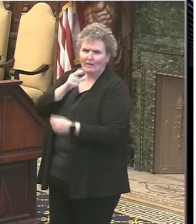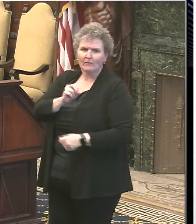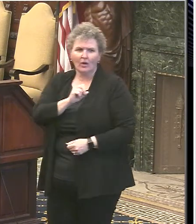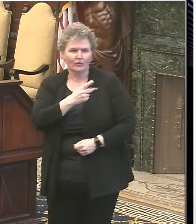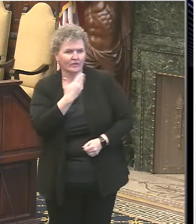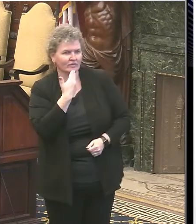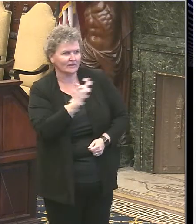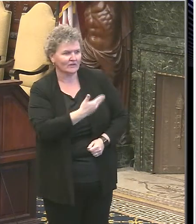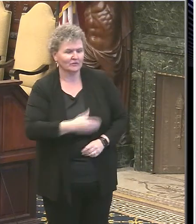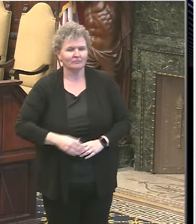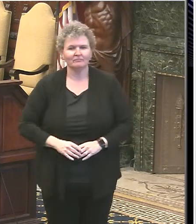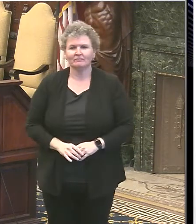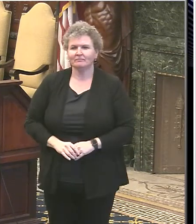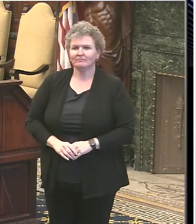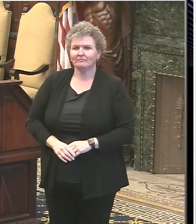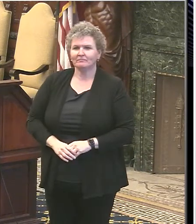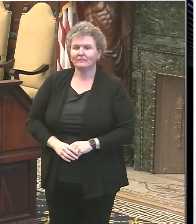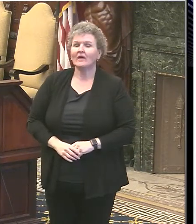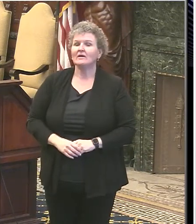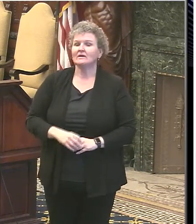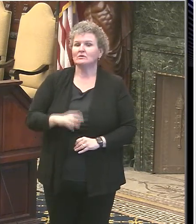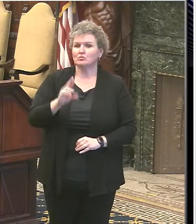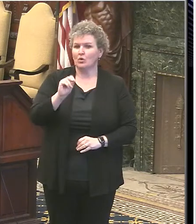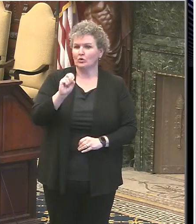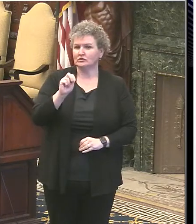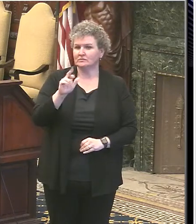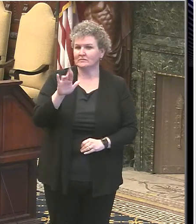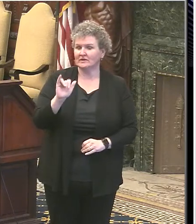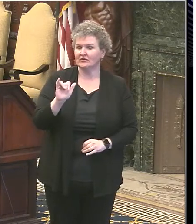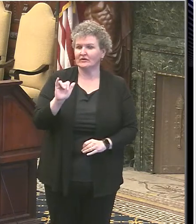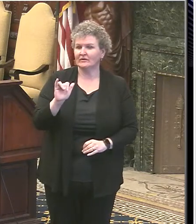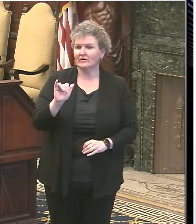go to Rosemary Connors of NBC.